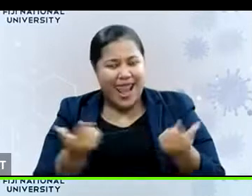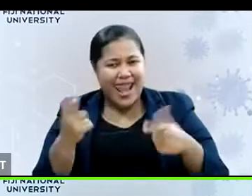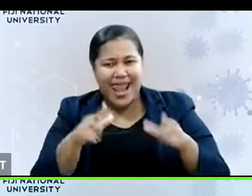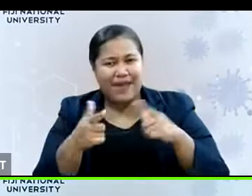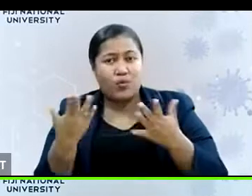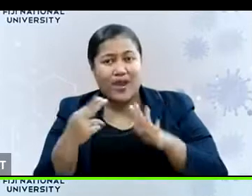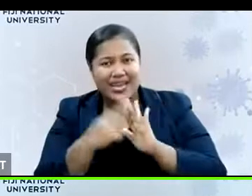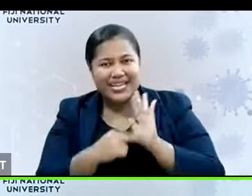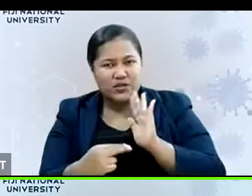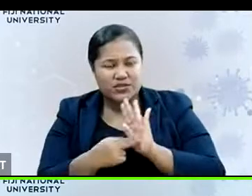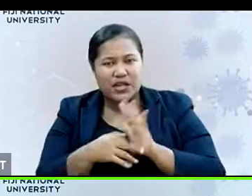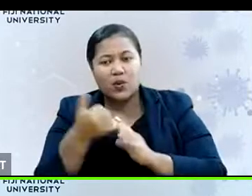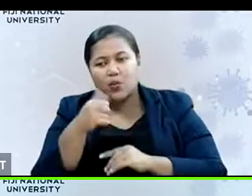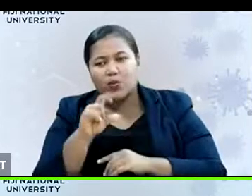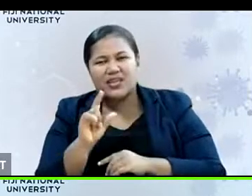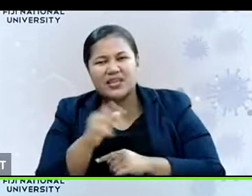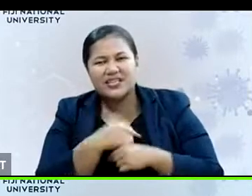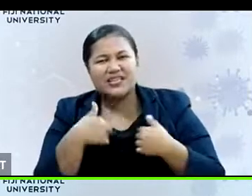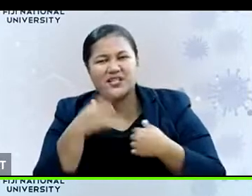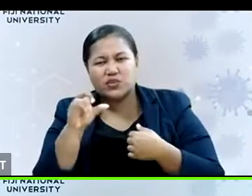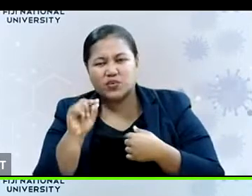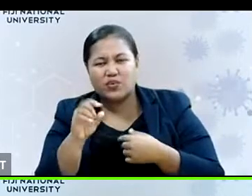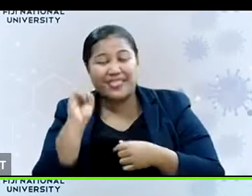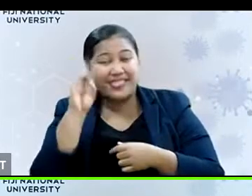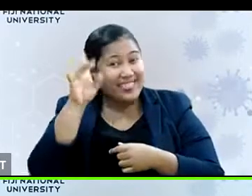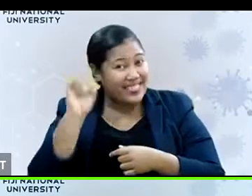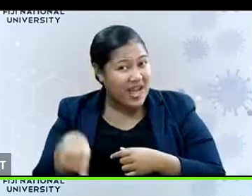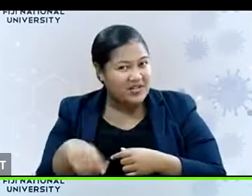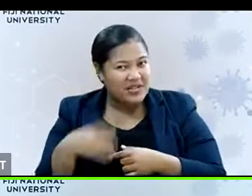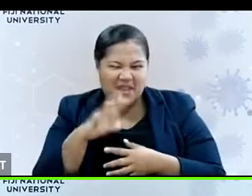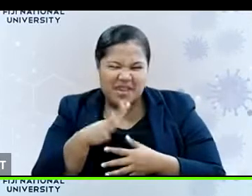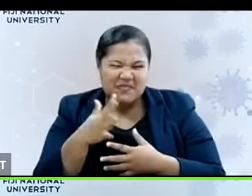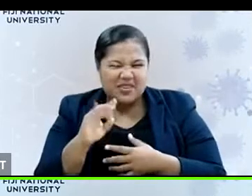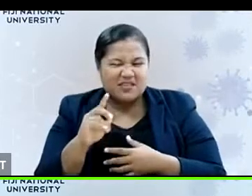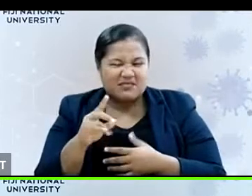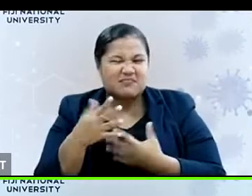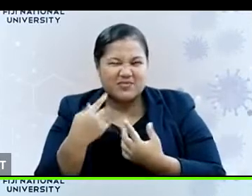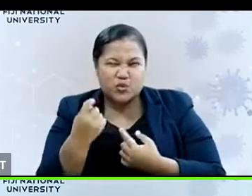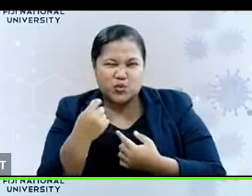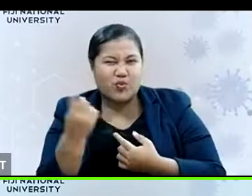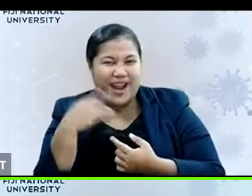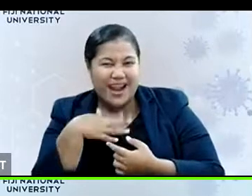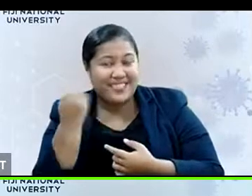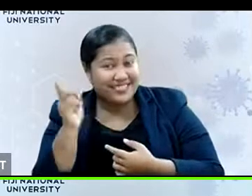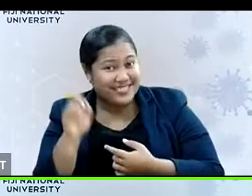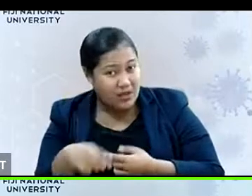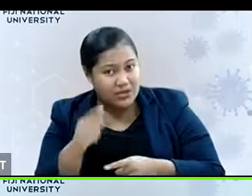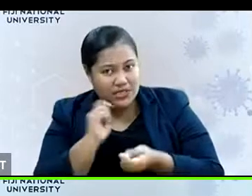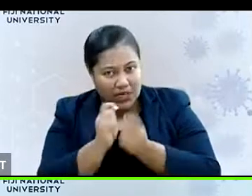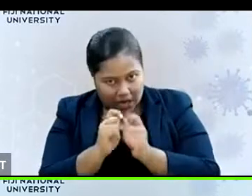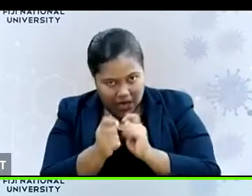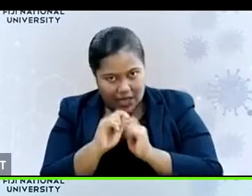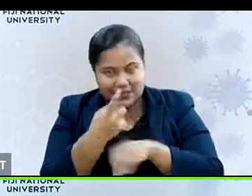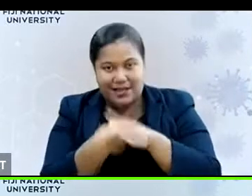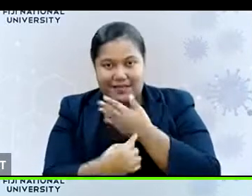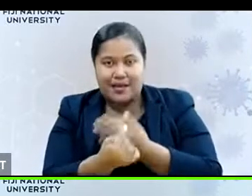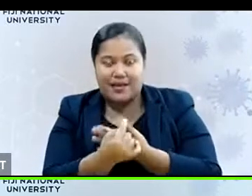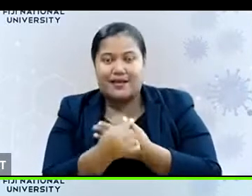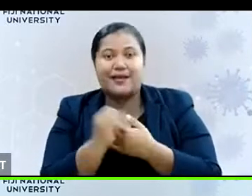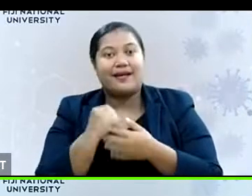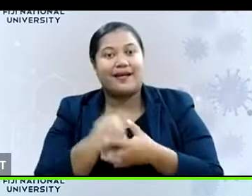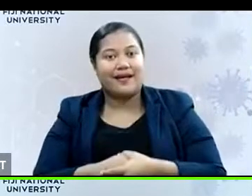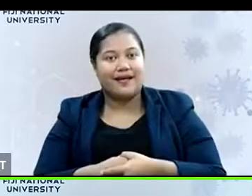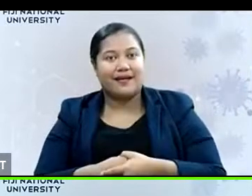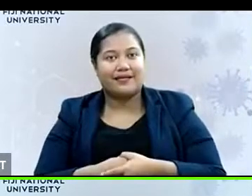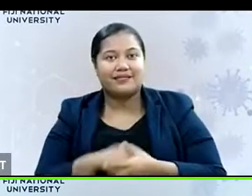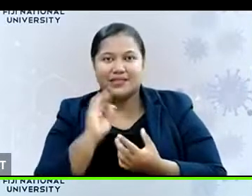have done tens of thousands, probably approaching 100,000 tests, and we've